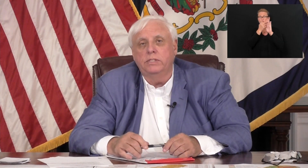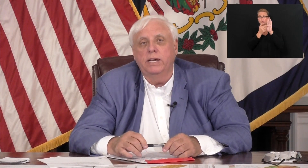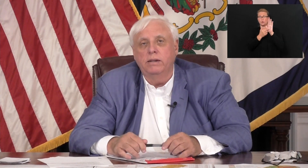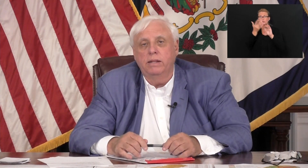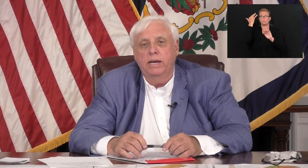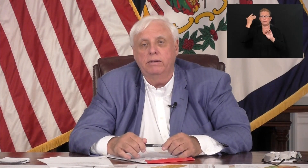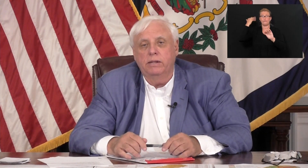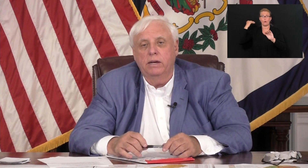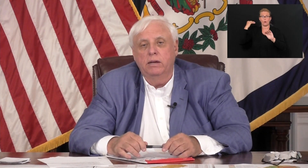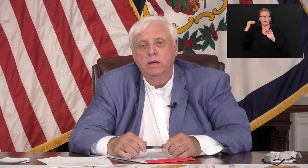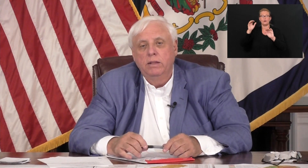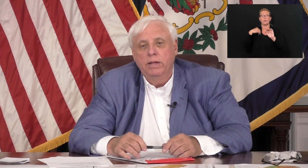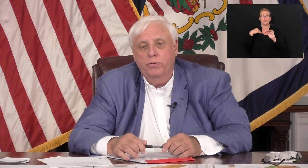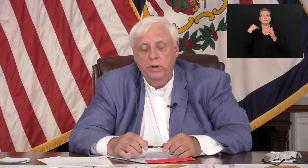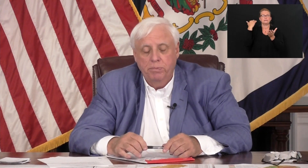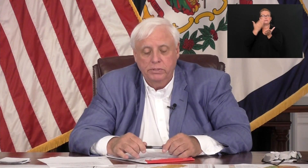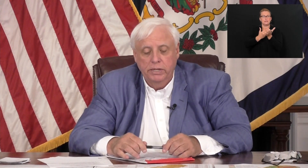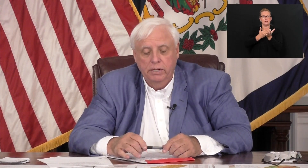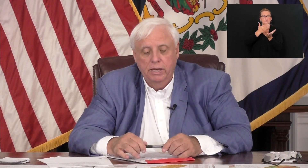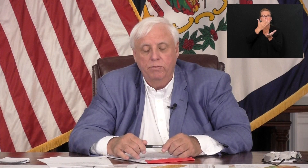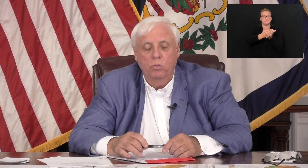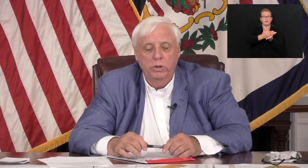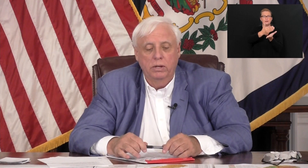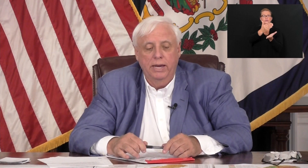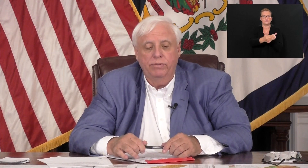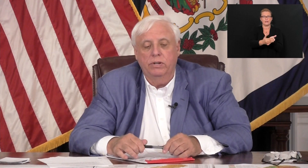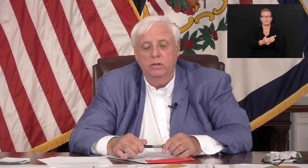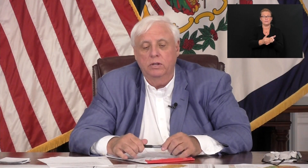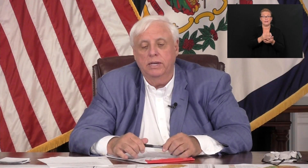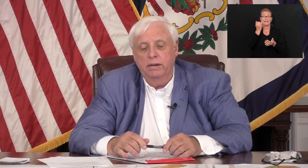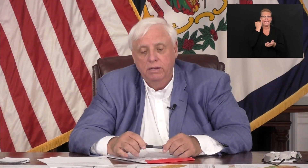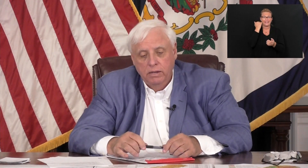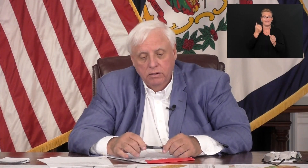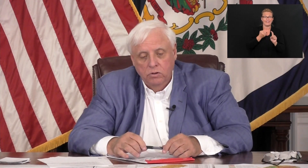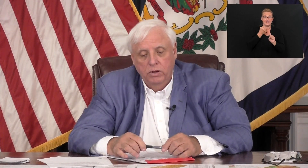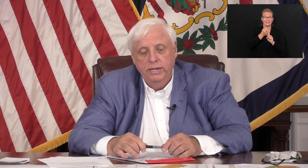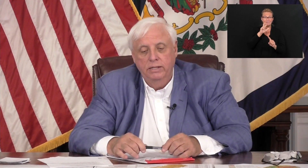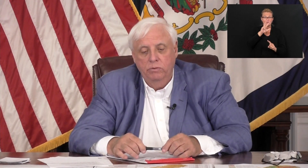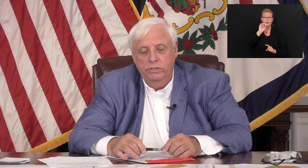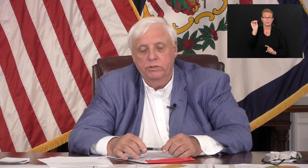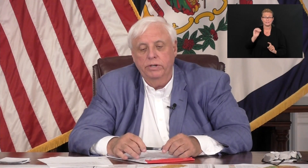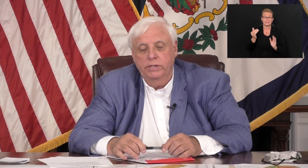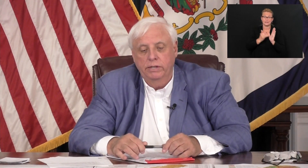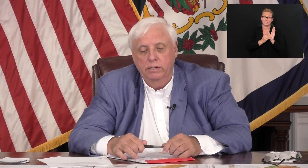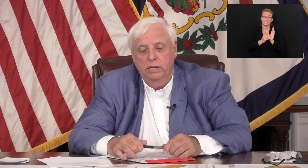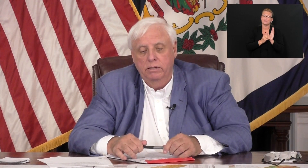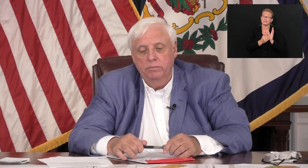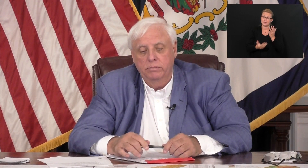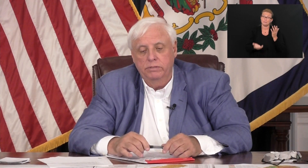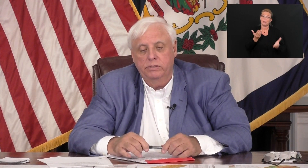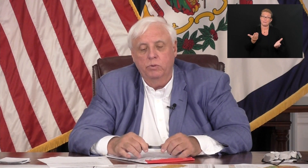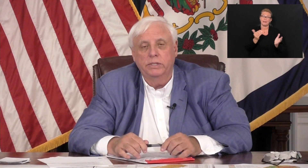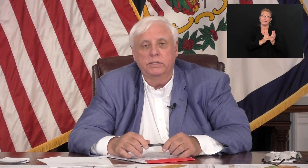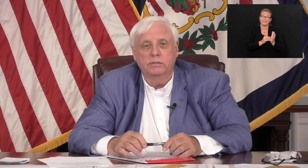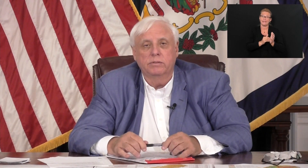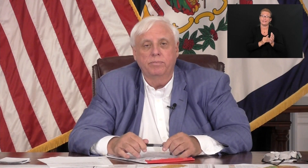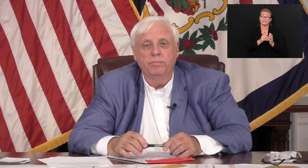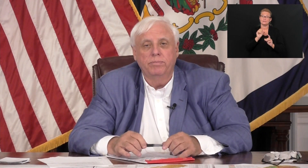approach that 3% level, we'll have to look at greatly restricting